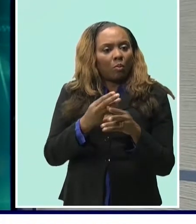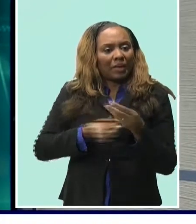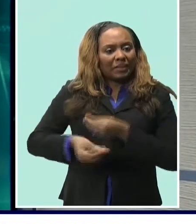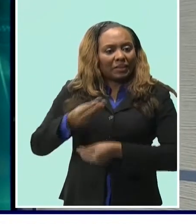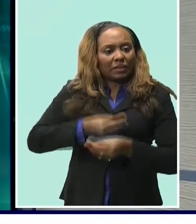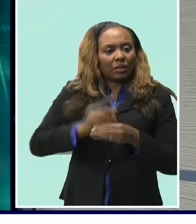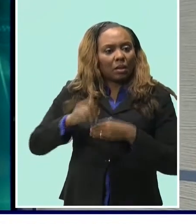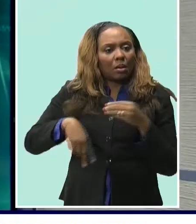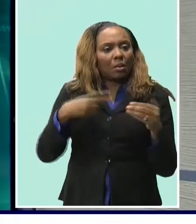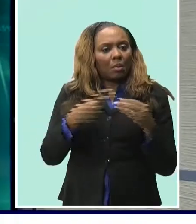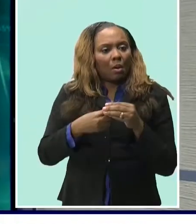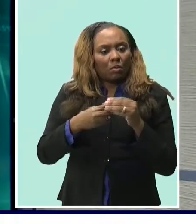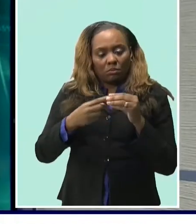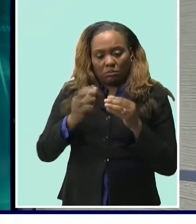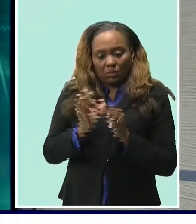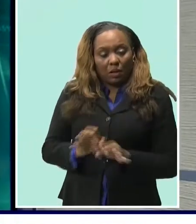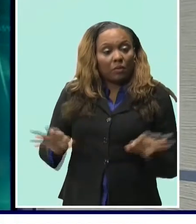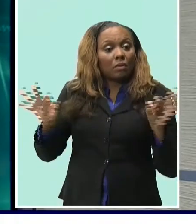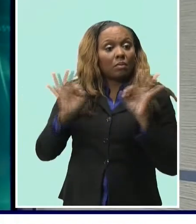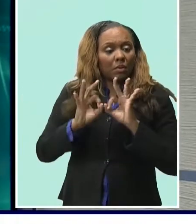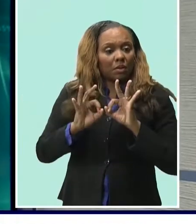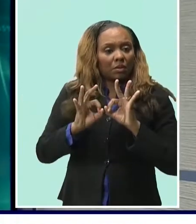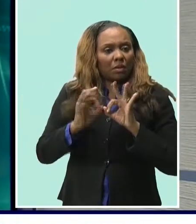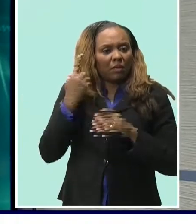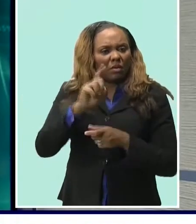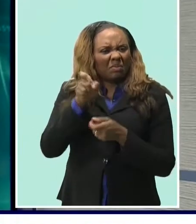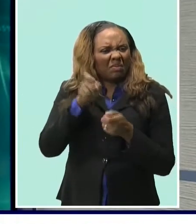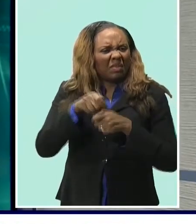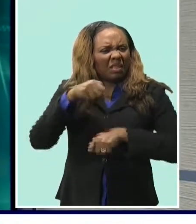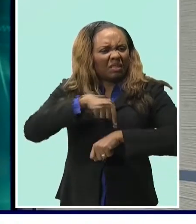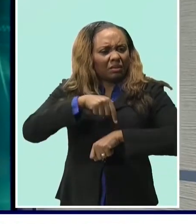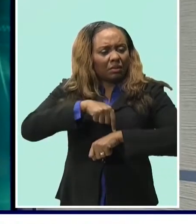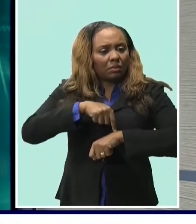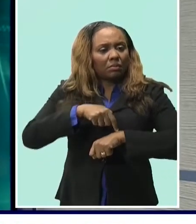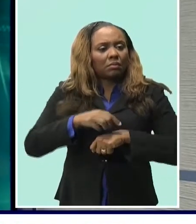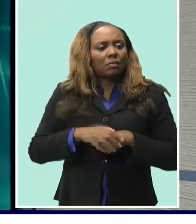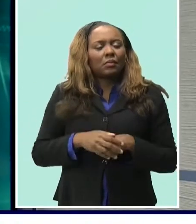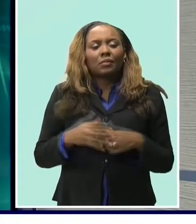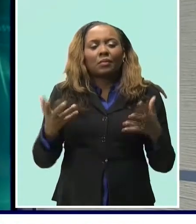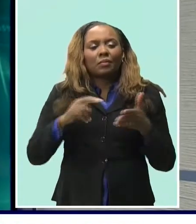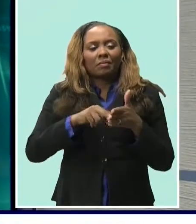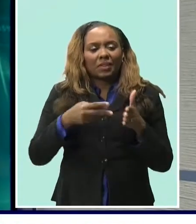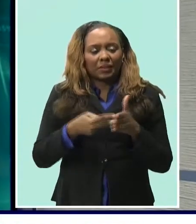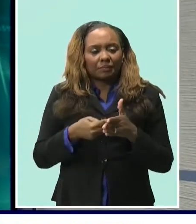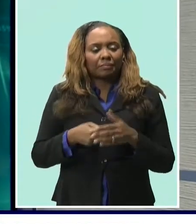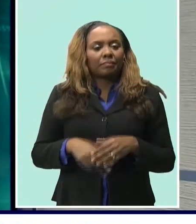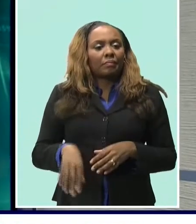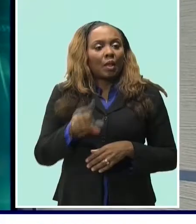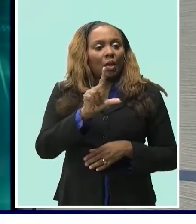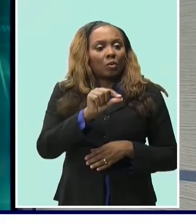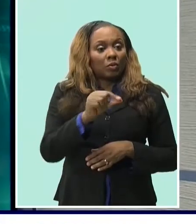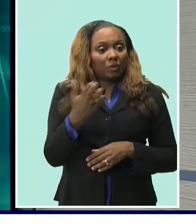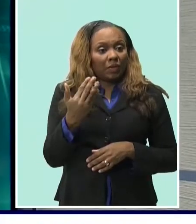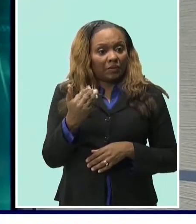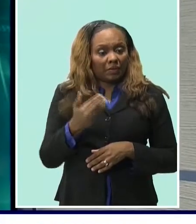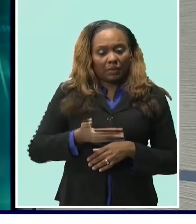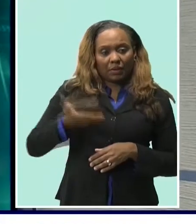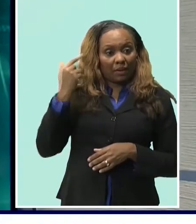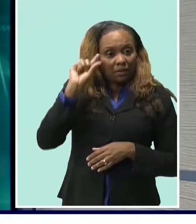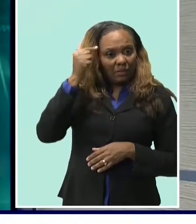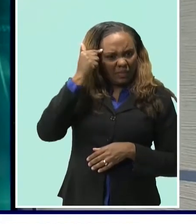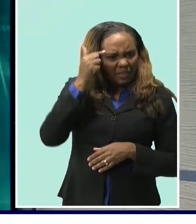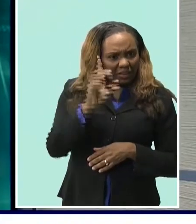on Request standard for a specific time frame. Now, the minister explains that in 2015, under the last